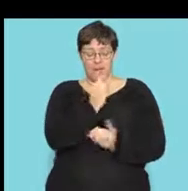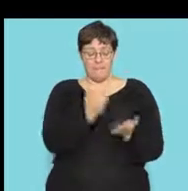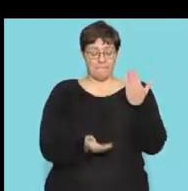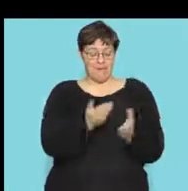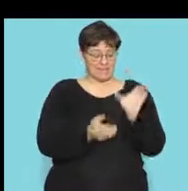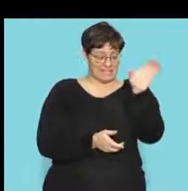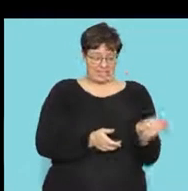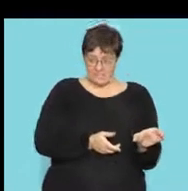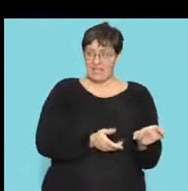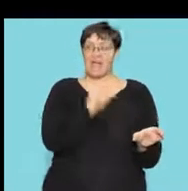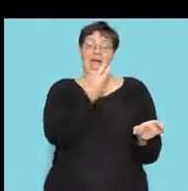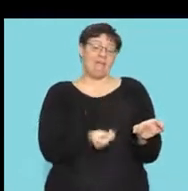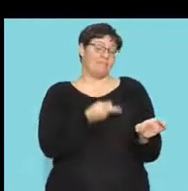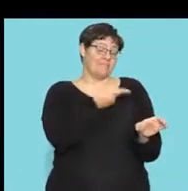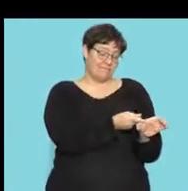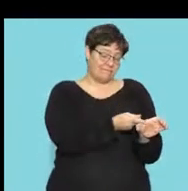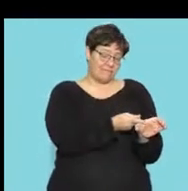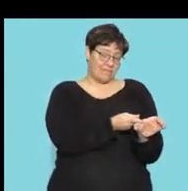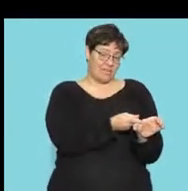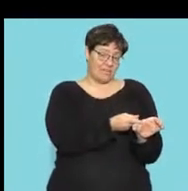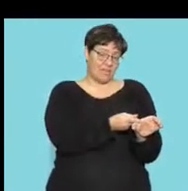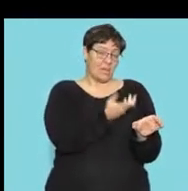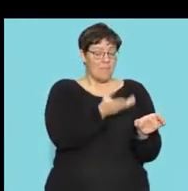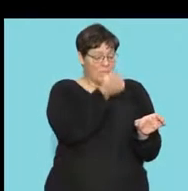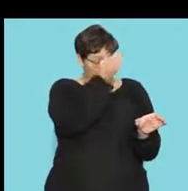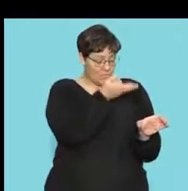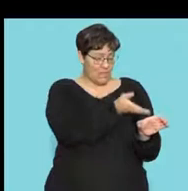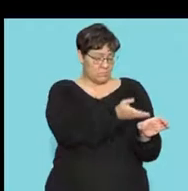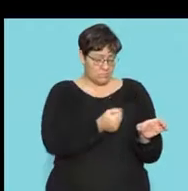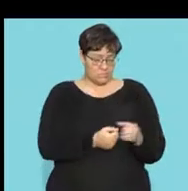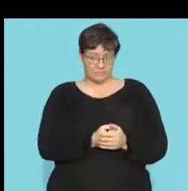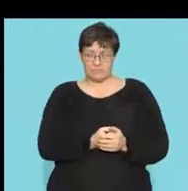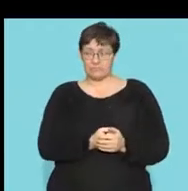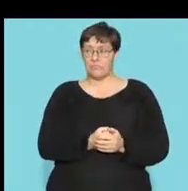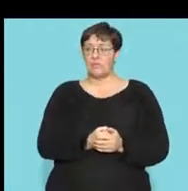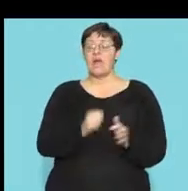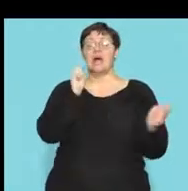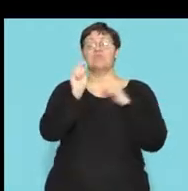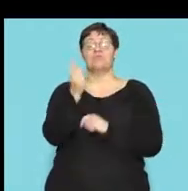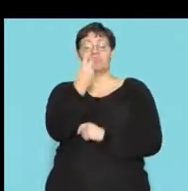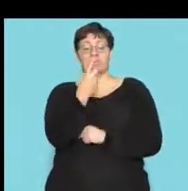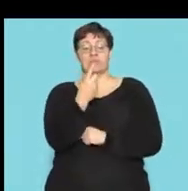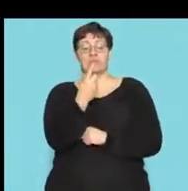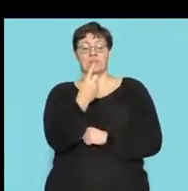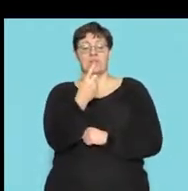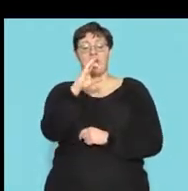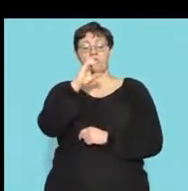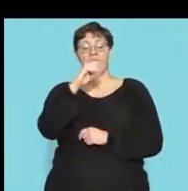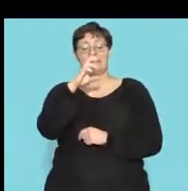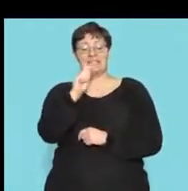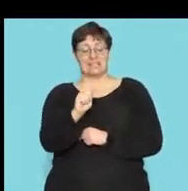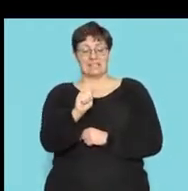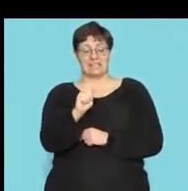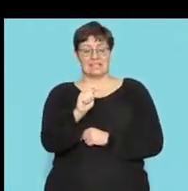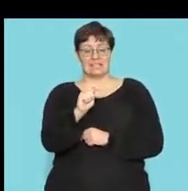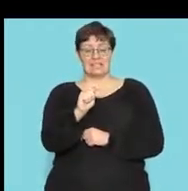sheet account section as well, depending on the information. Okay, the first adjustment says, a credit note was